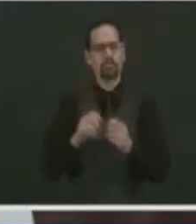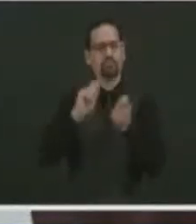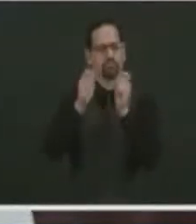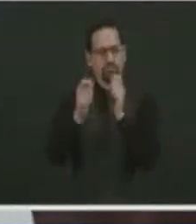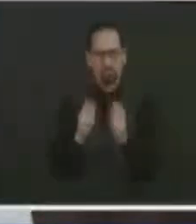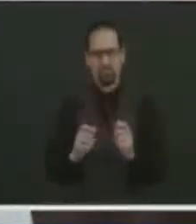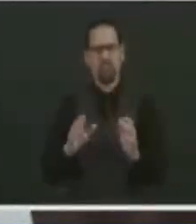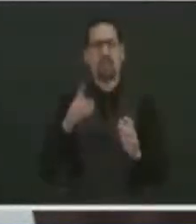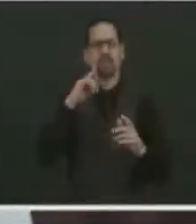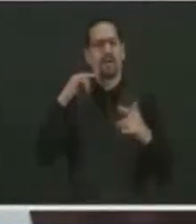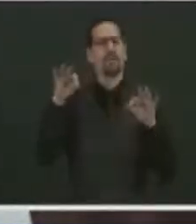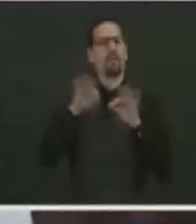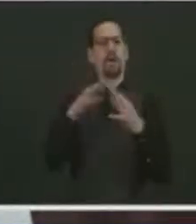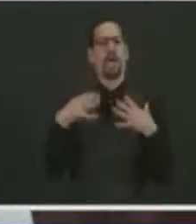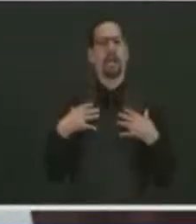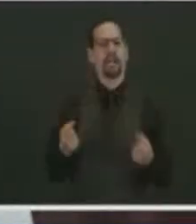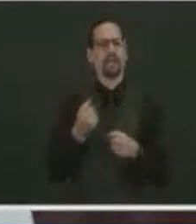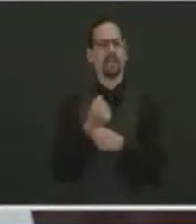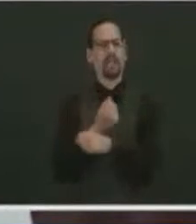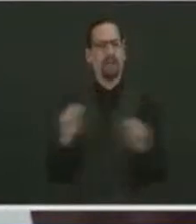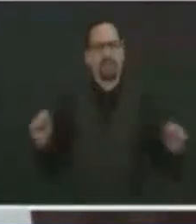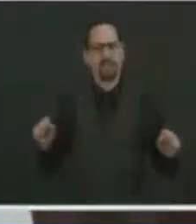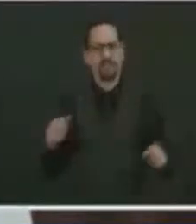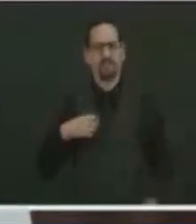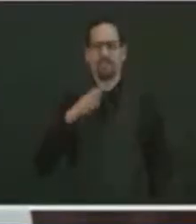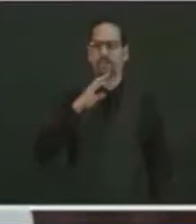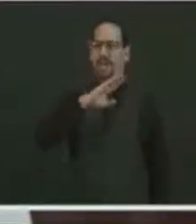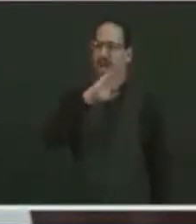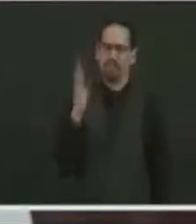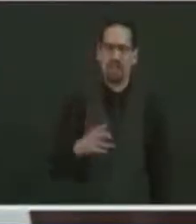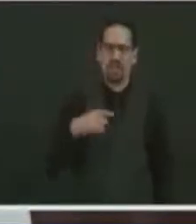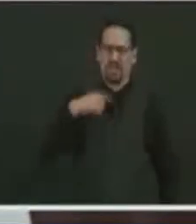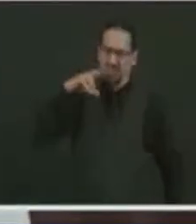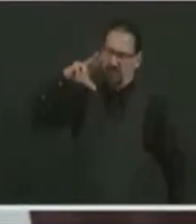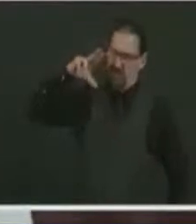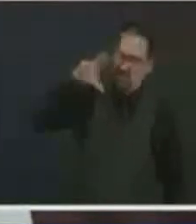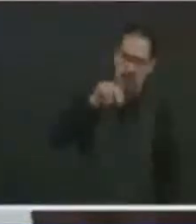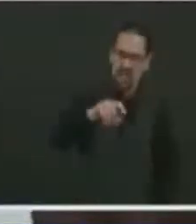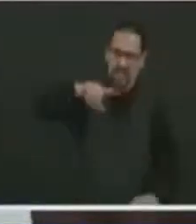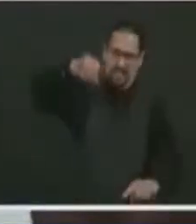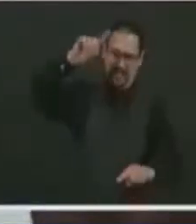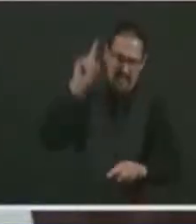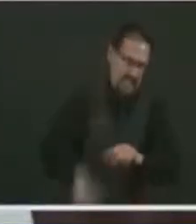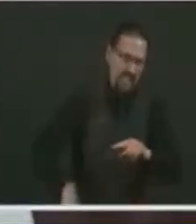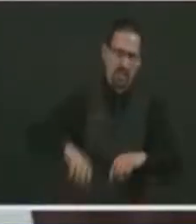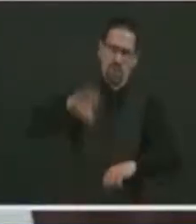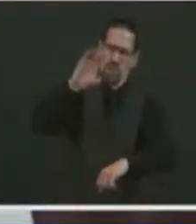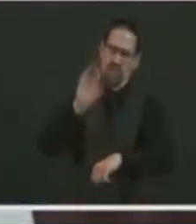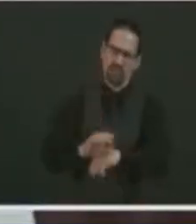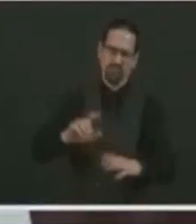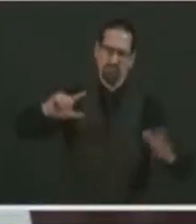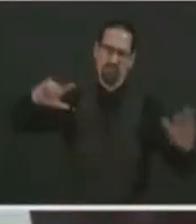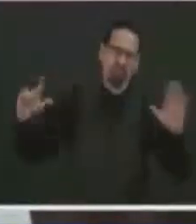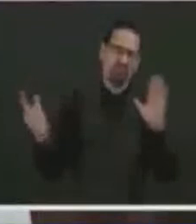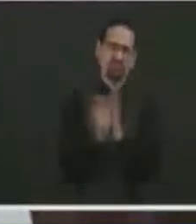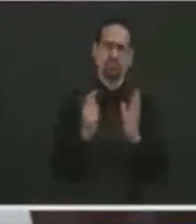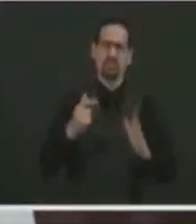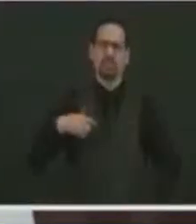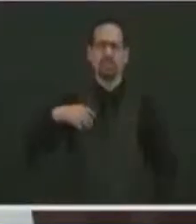necessary. And at no time did we discourage people from, you know, praying